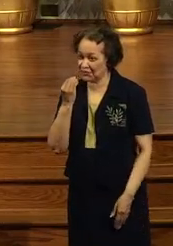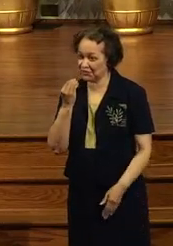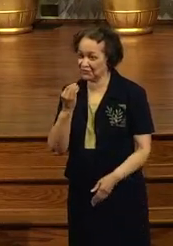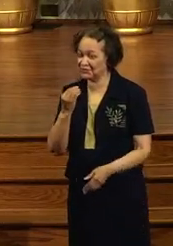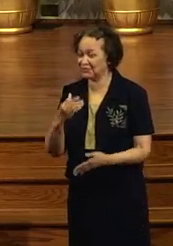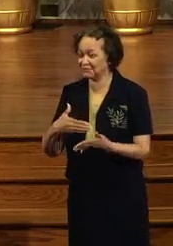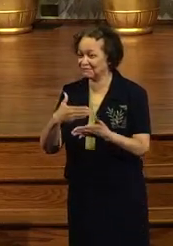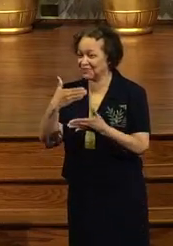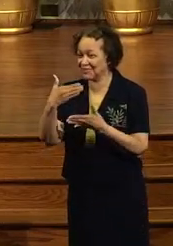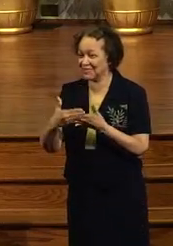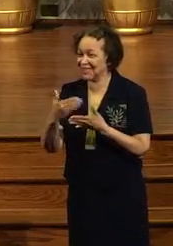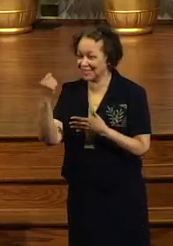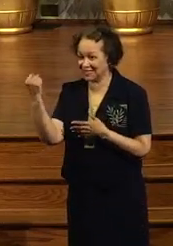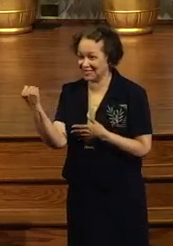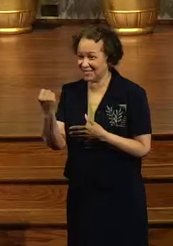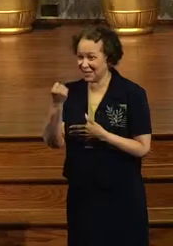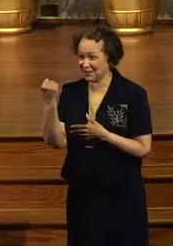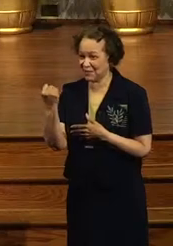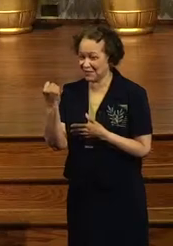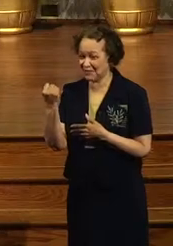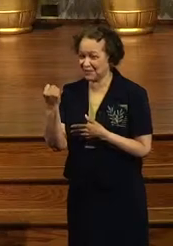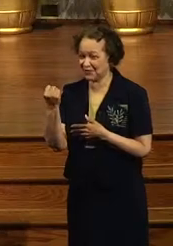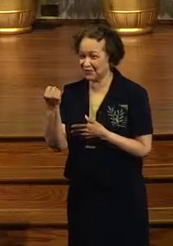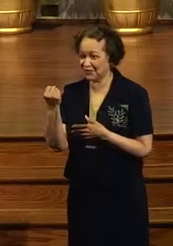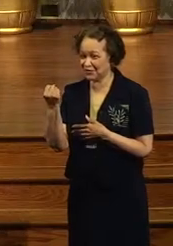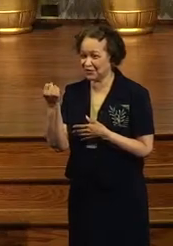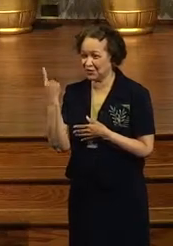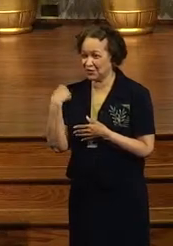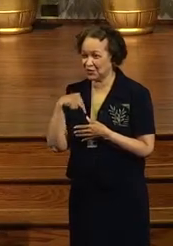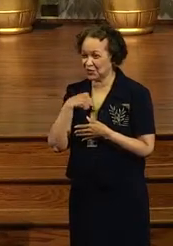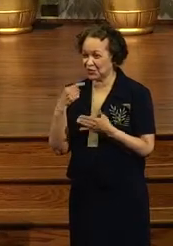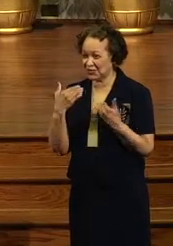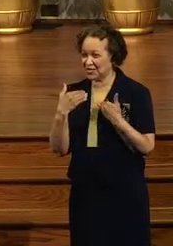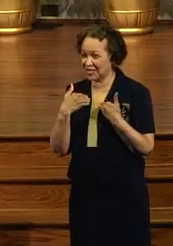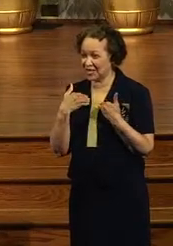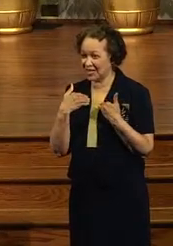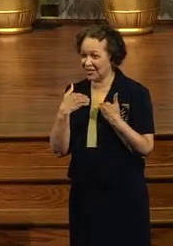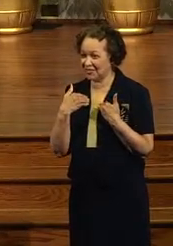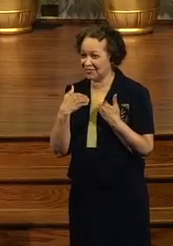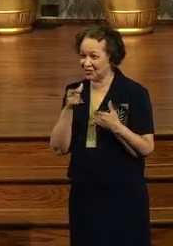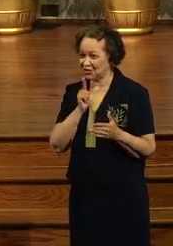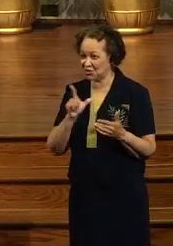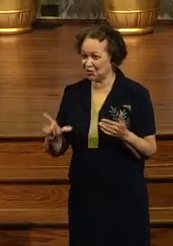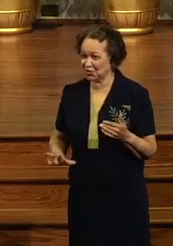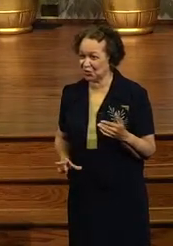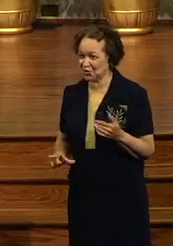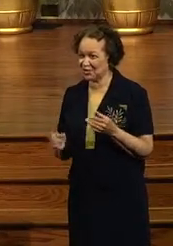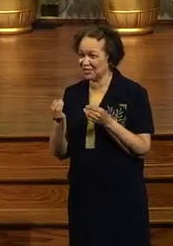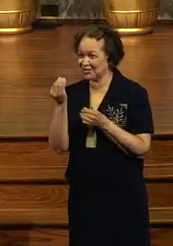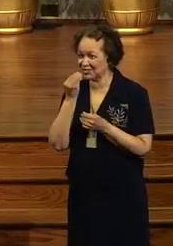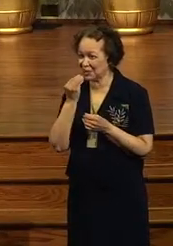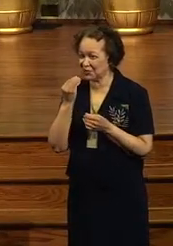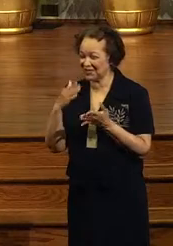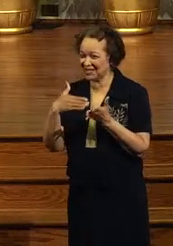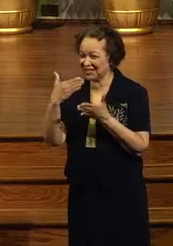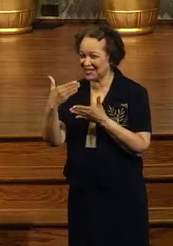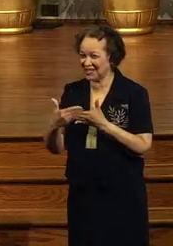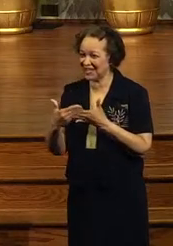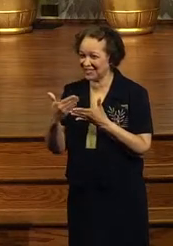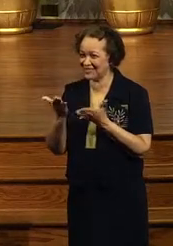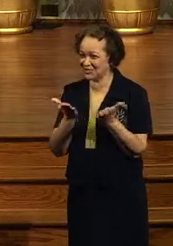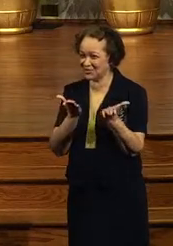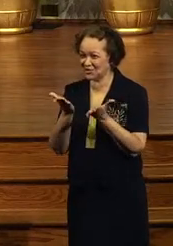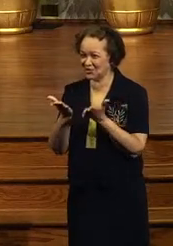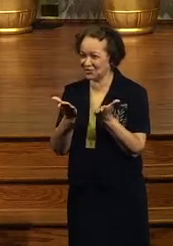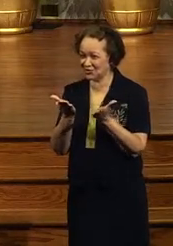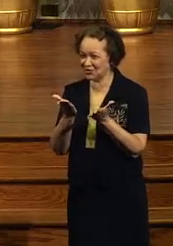Well, let me try that again. Let me try that again. You can come to the throne next Sabbath in communion service. Come on,